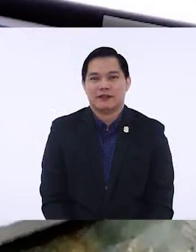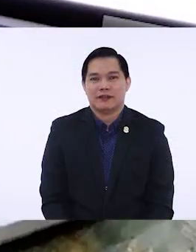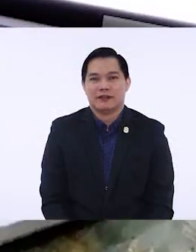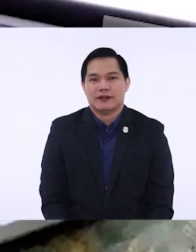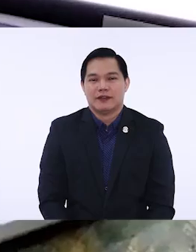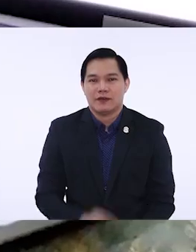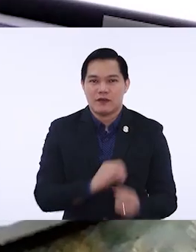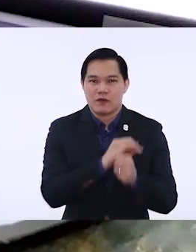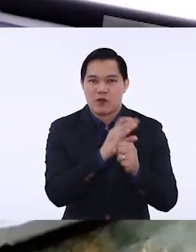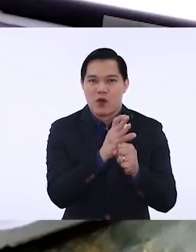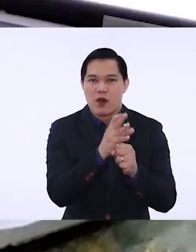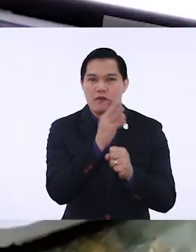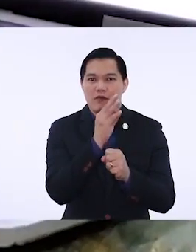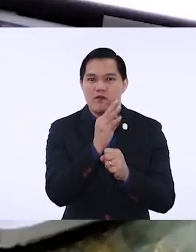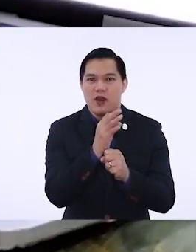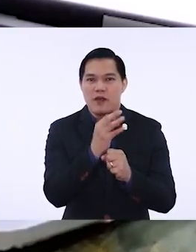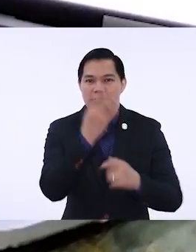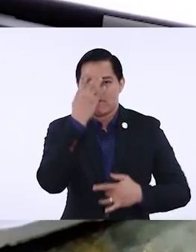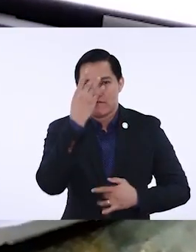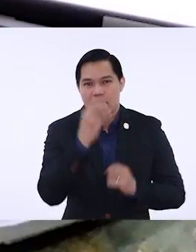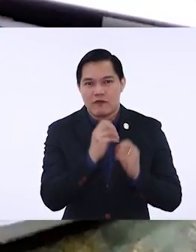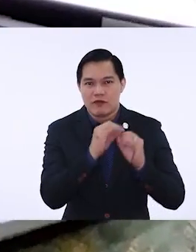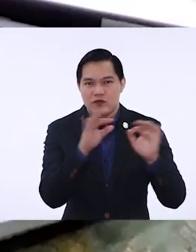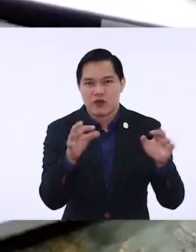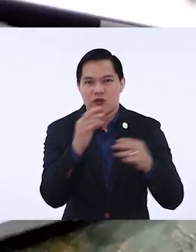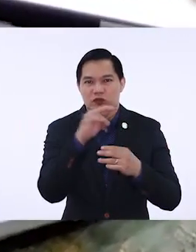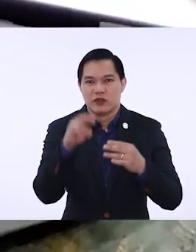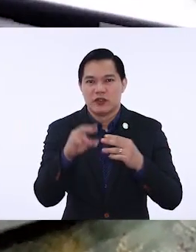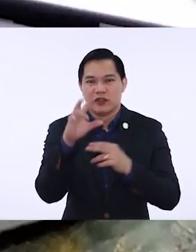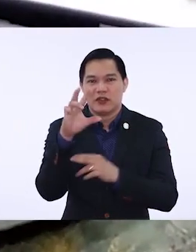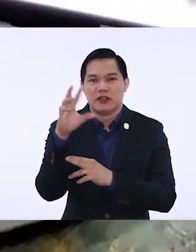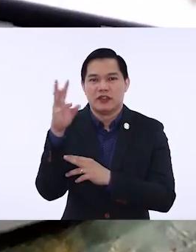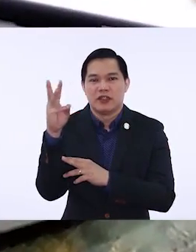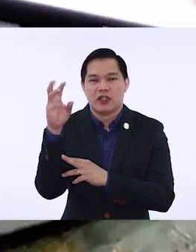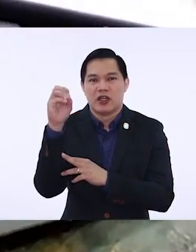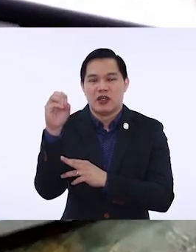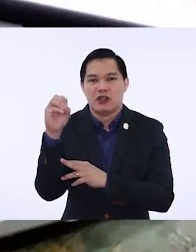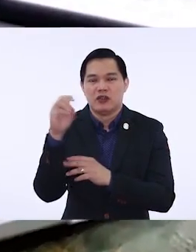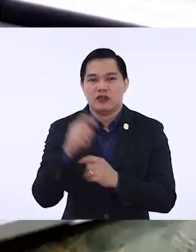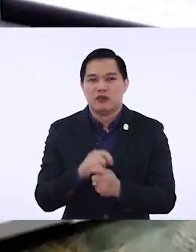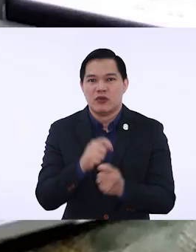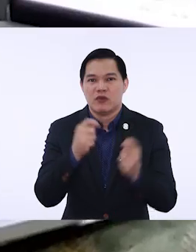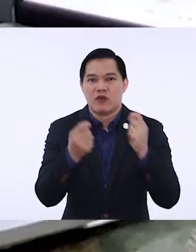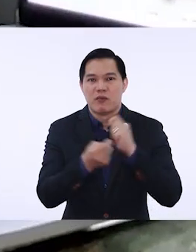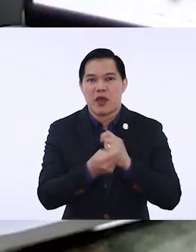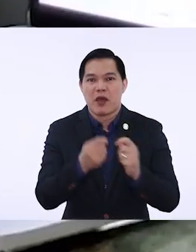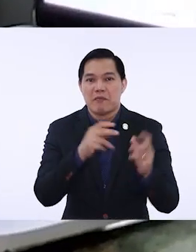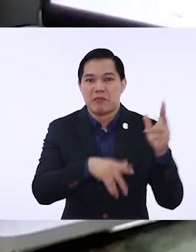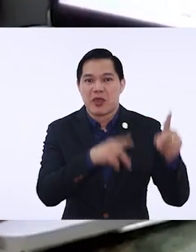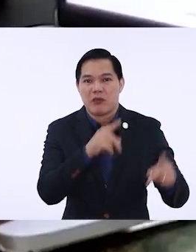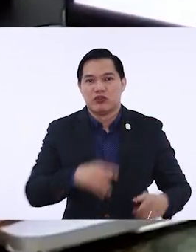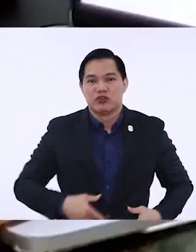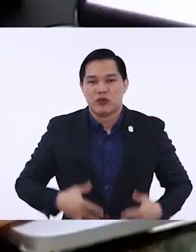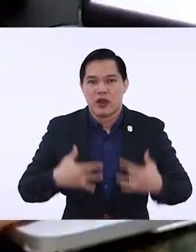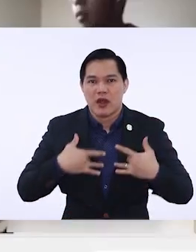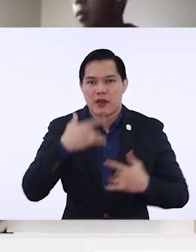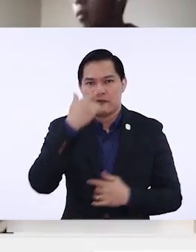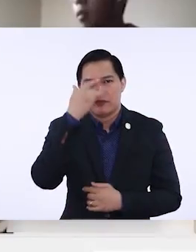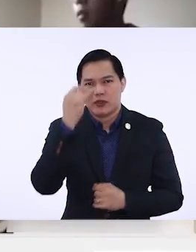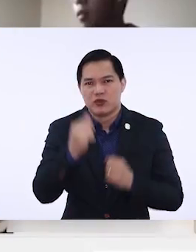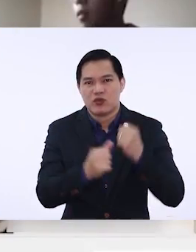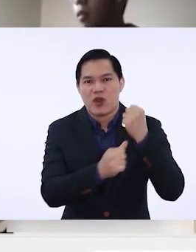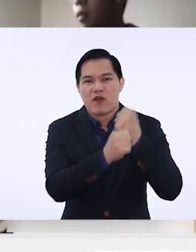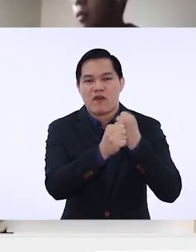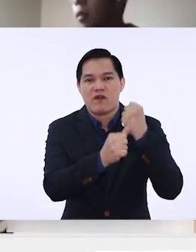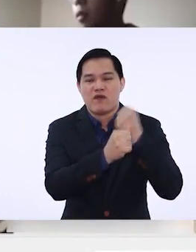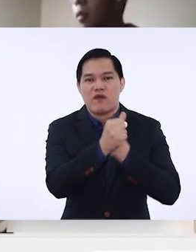The COVID-19 pandemic resulted to a 360-degree turn on people's lives. Due to its risk and